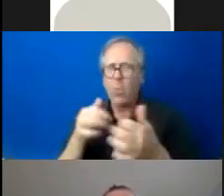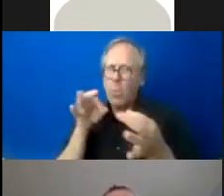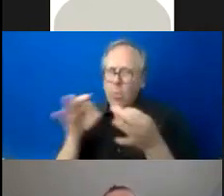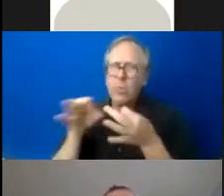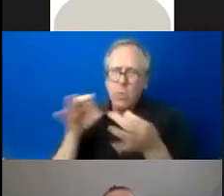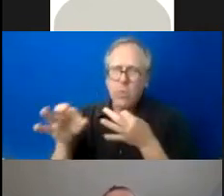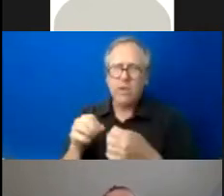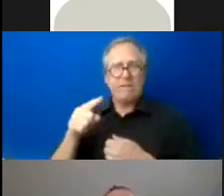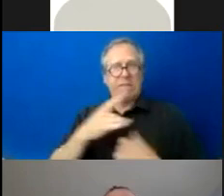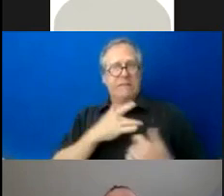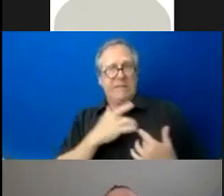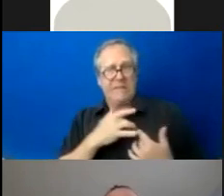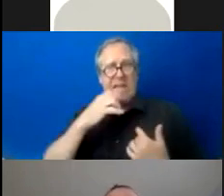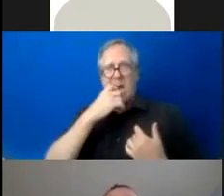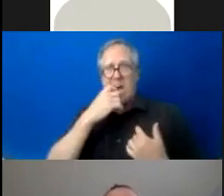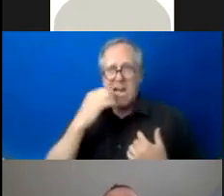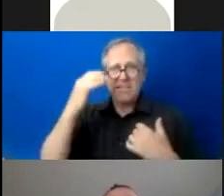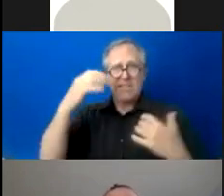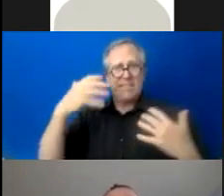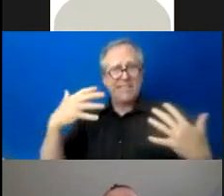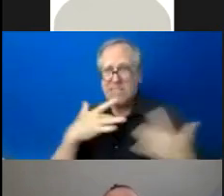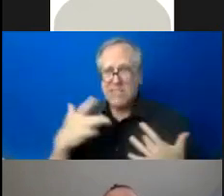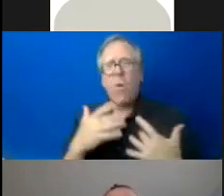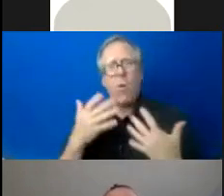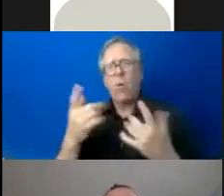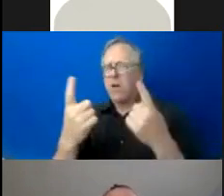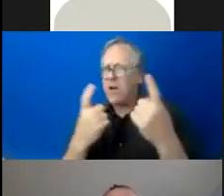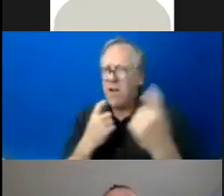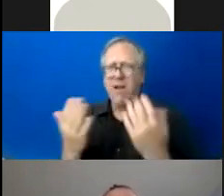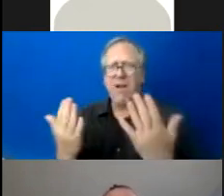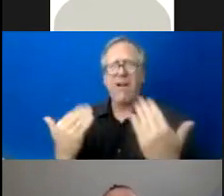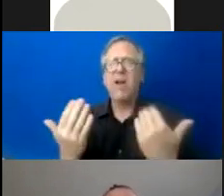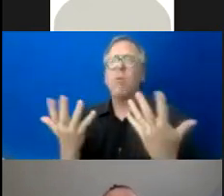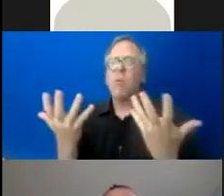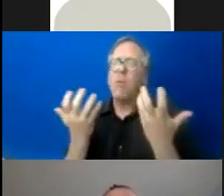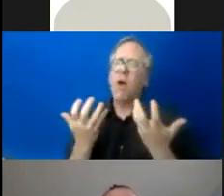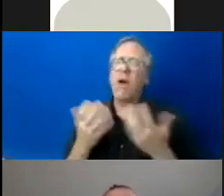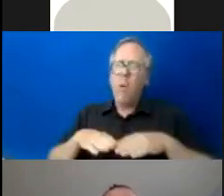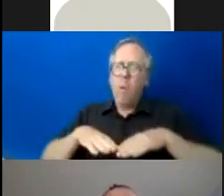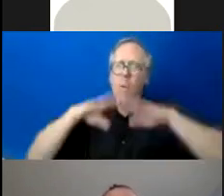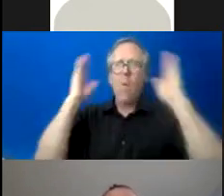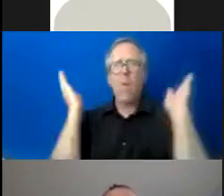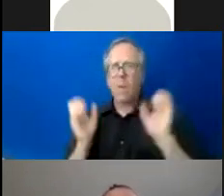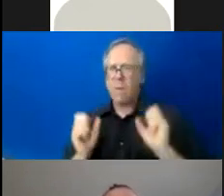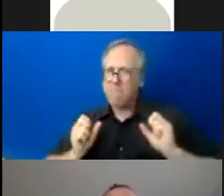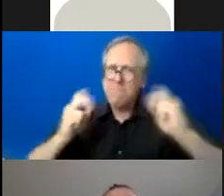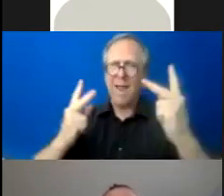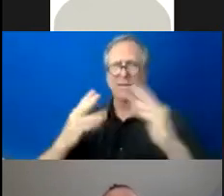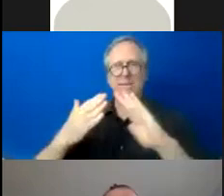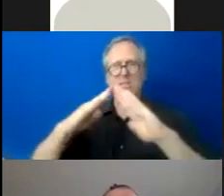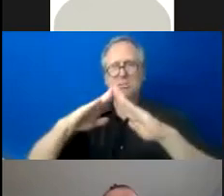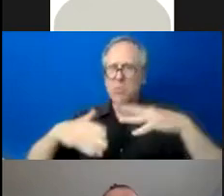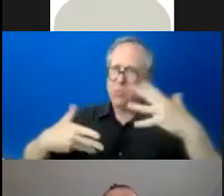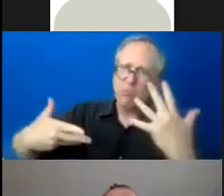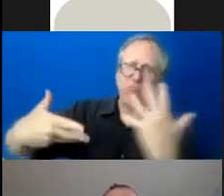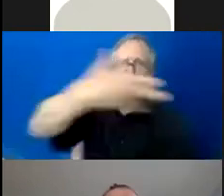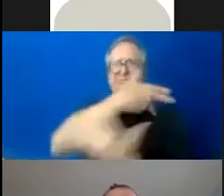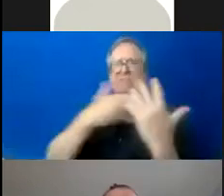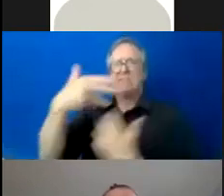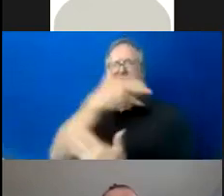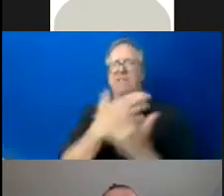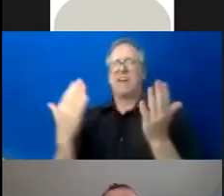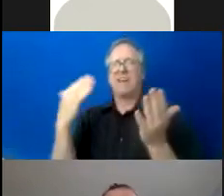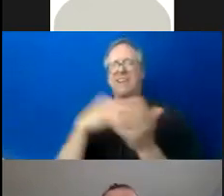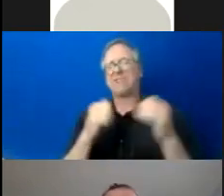our communities healthy and getting back to doing all the stuff that we love doing. So thank you so much for